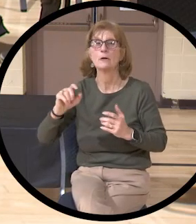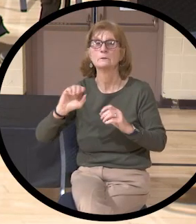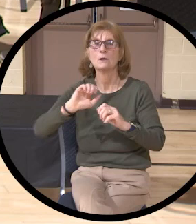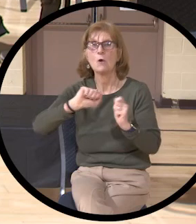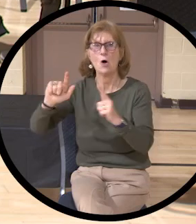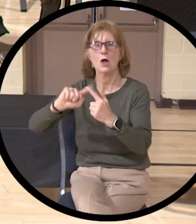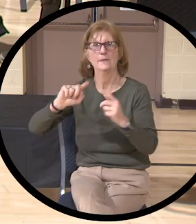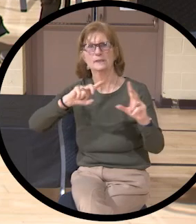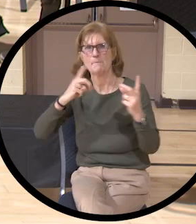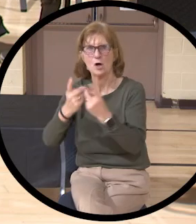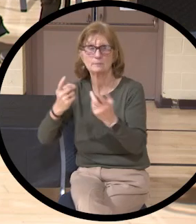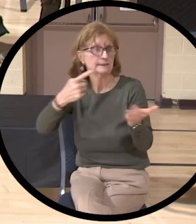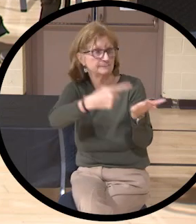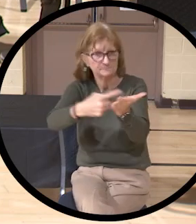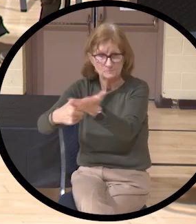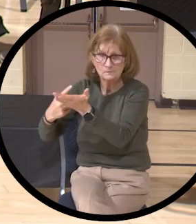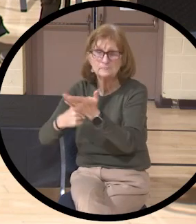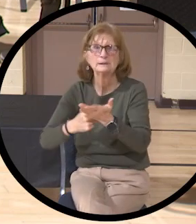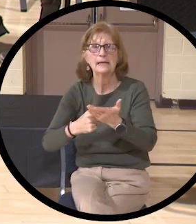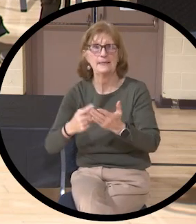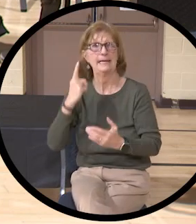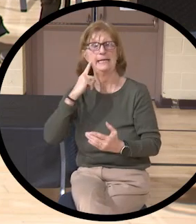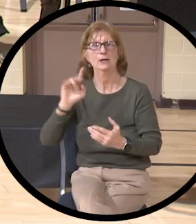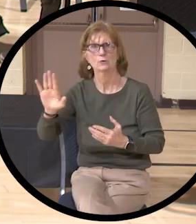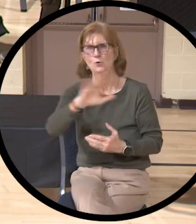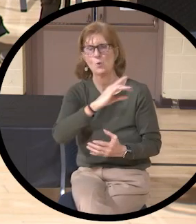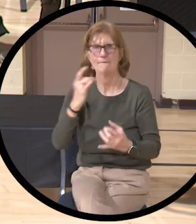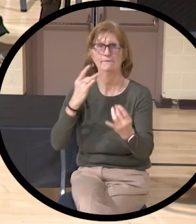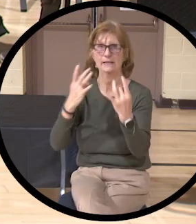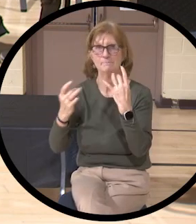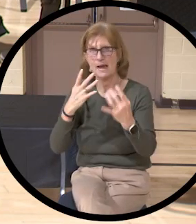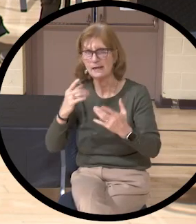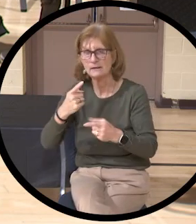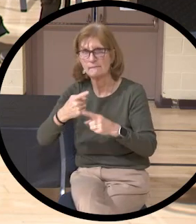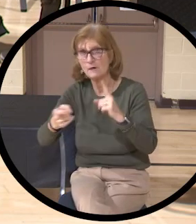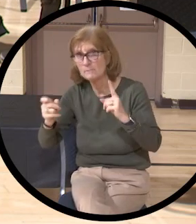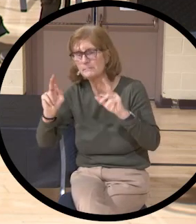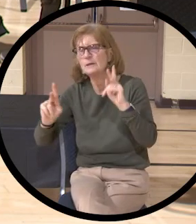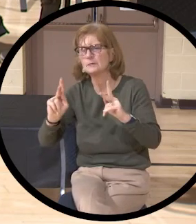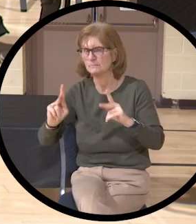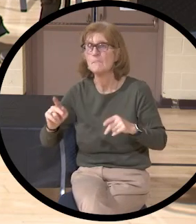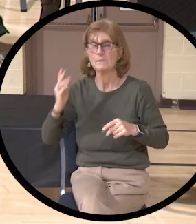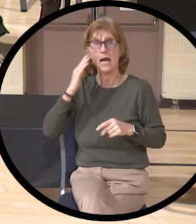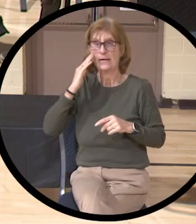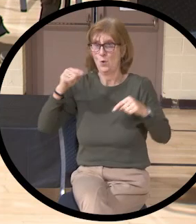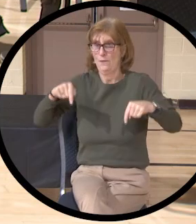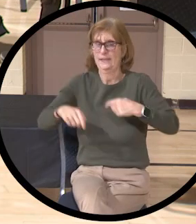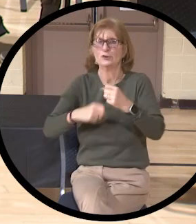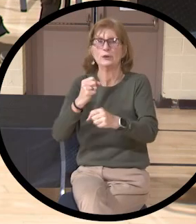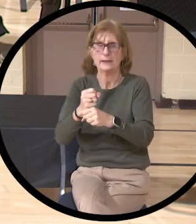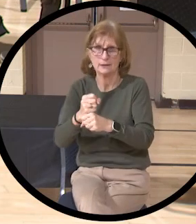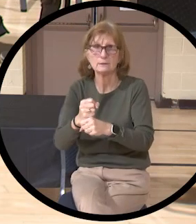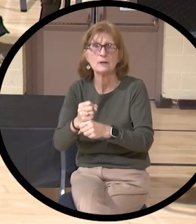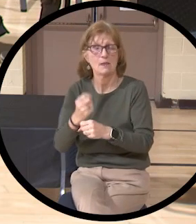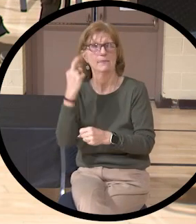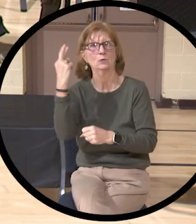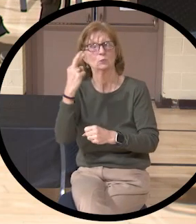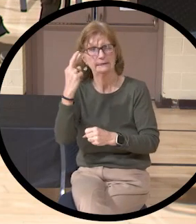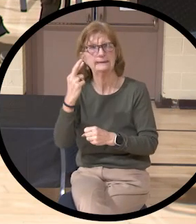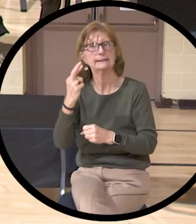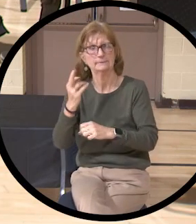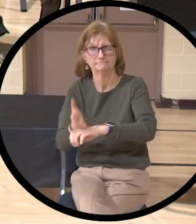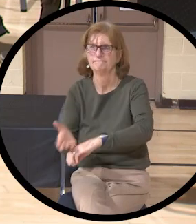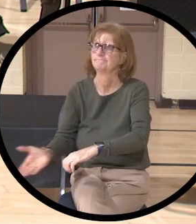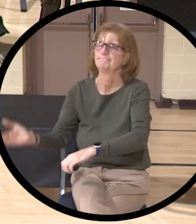to the feedback residents have. I know one of the reasons that, for instance, this year, the amount of budget